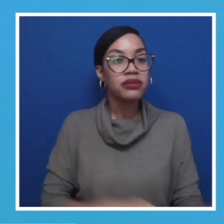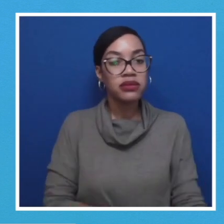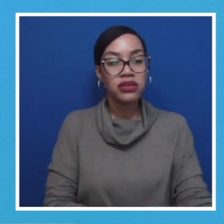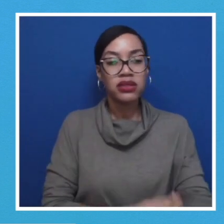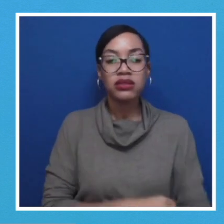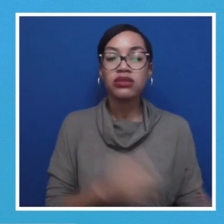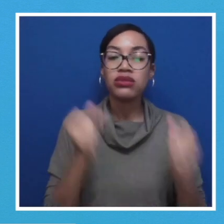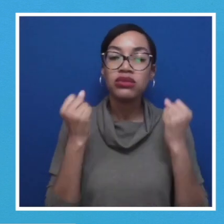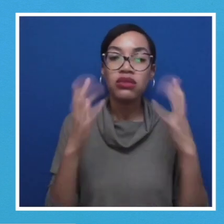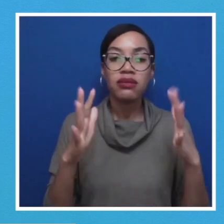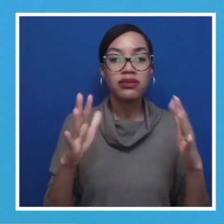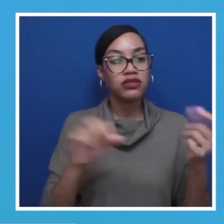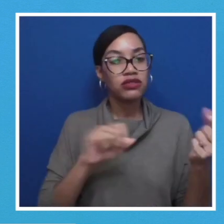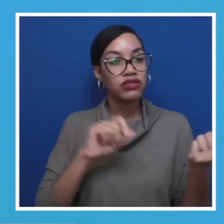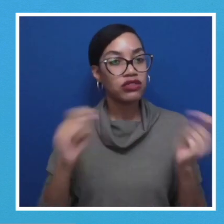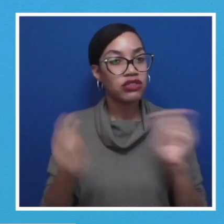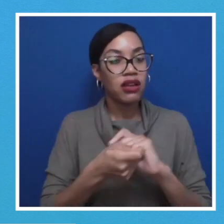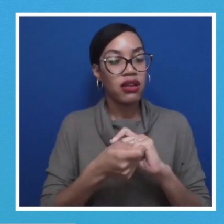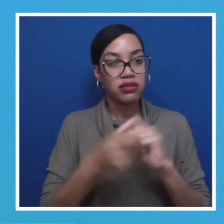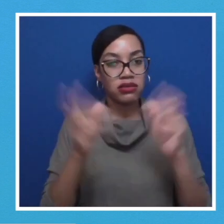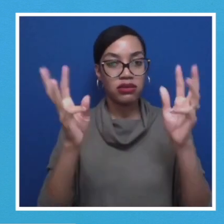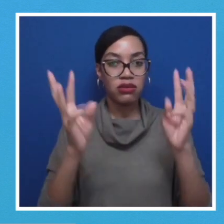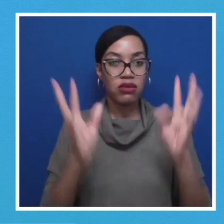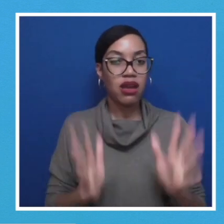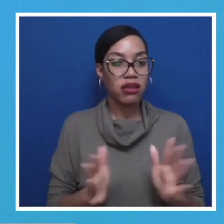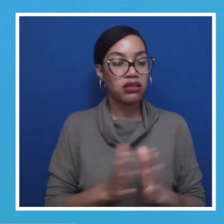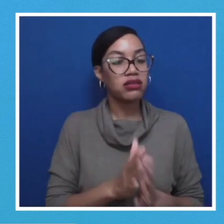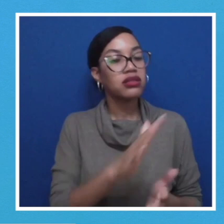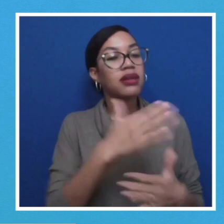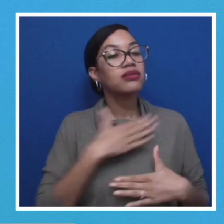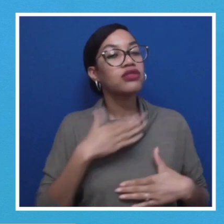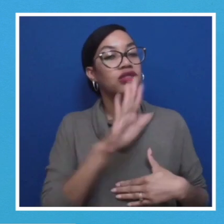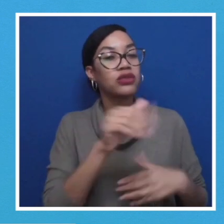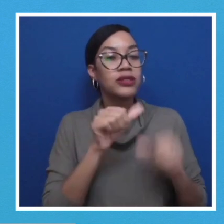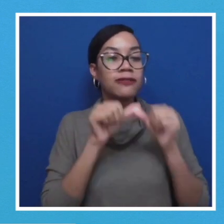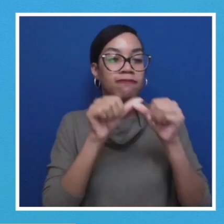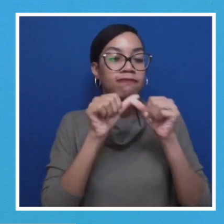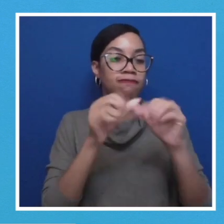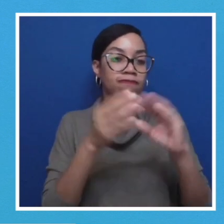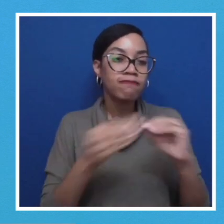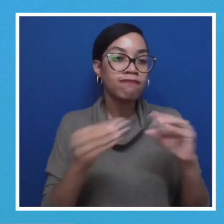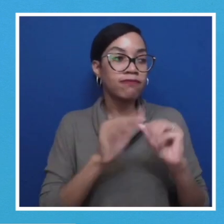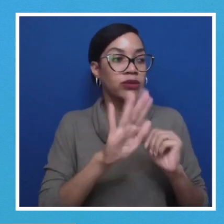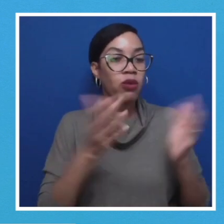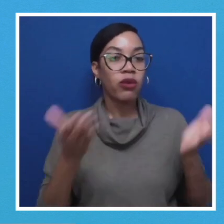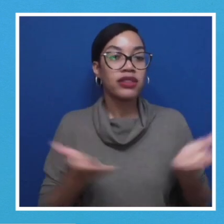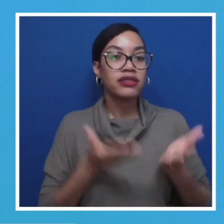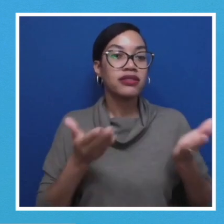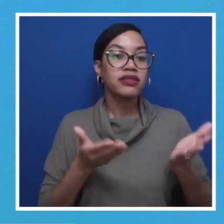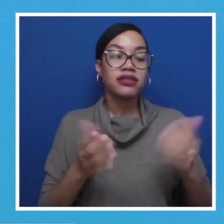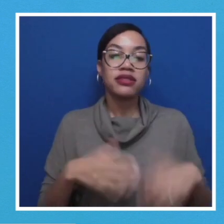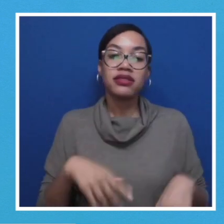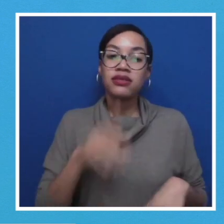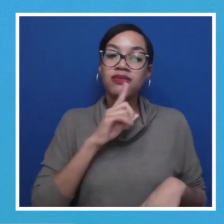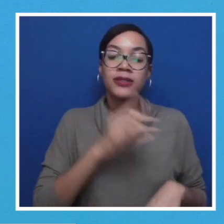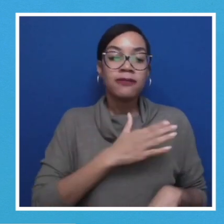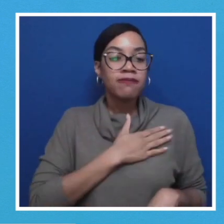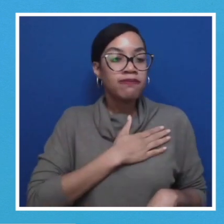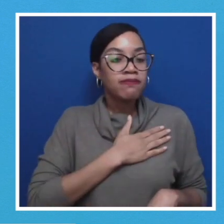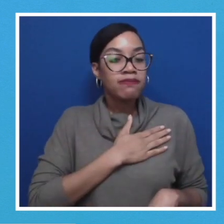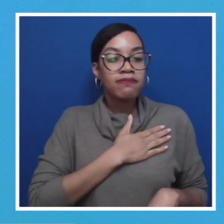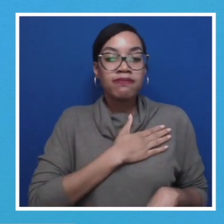appreciate your insistence on your existence, Chief Na'moks. It's really, really powerful